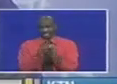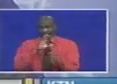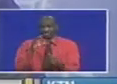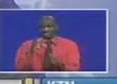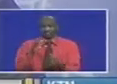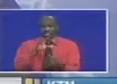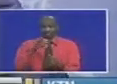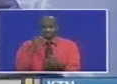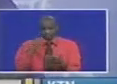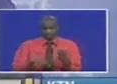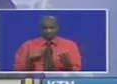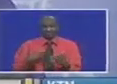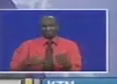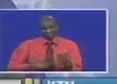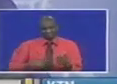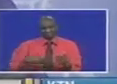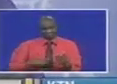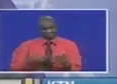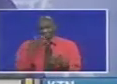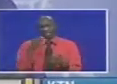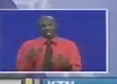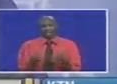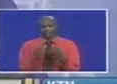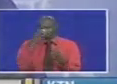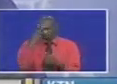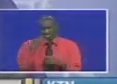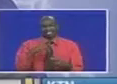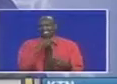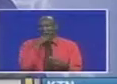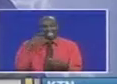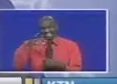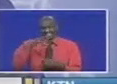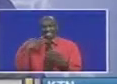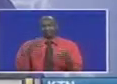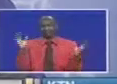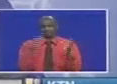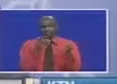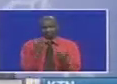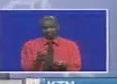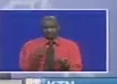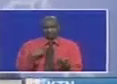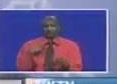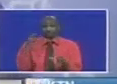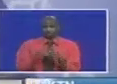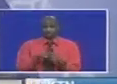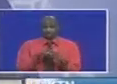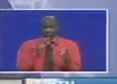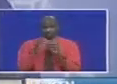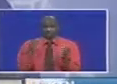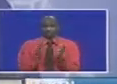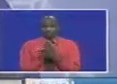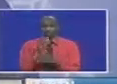famine is looming following the prolonged drought in those particular areas. You can join the conversation on Twitter.